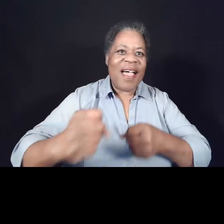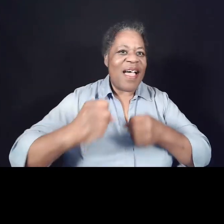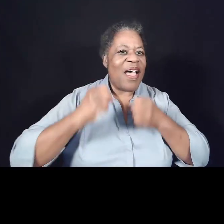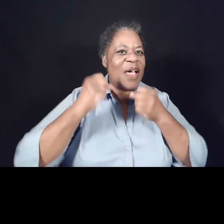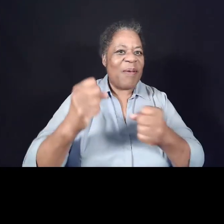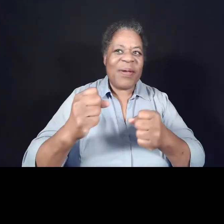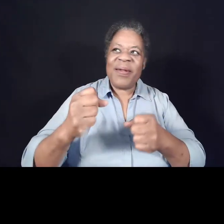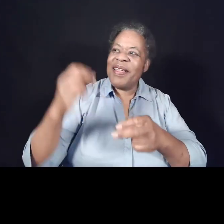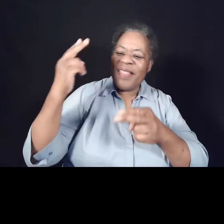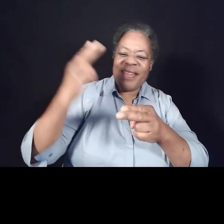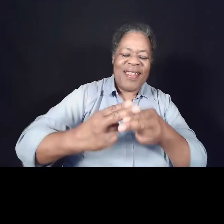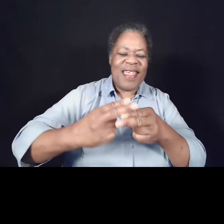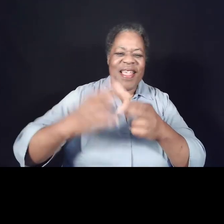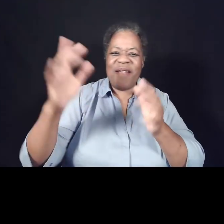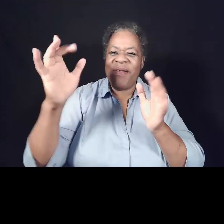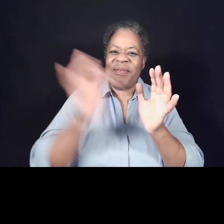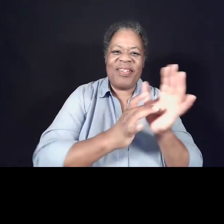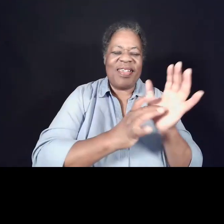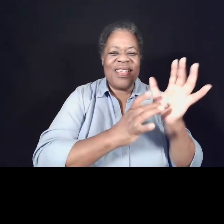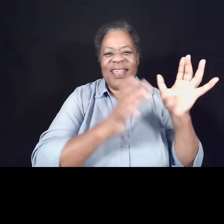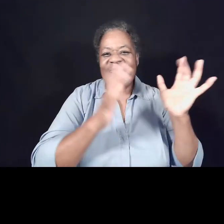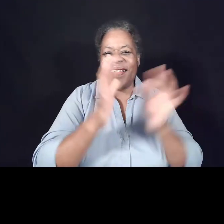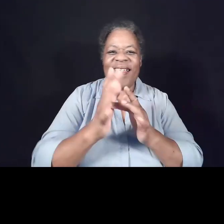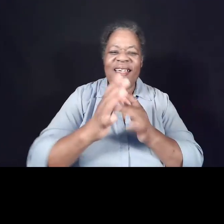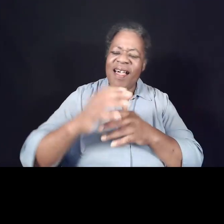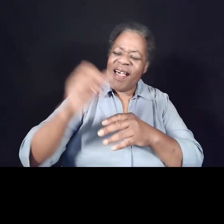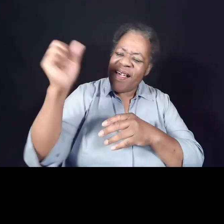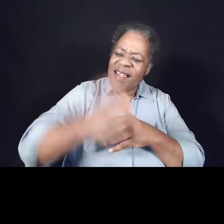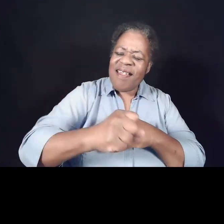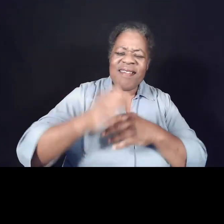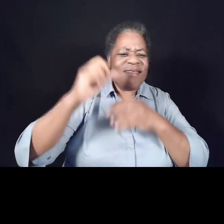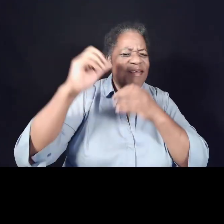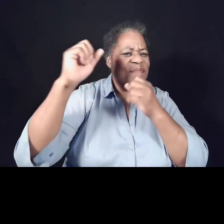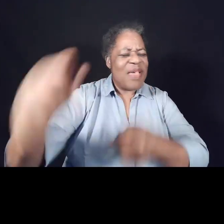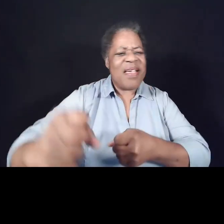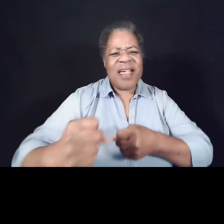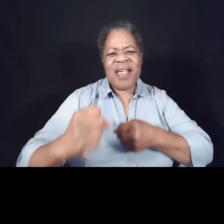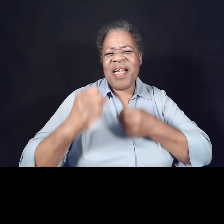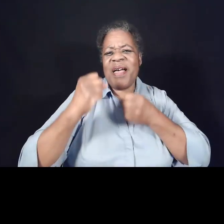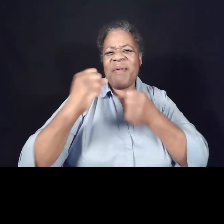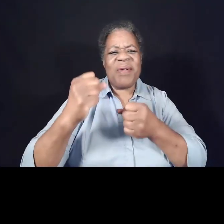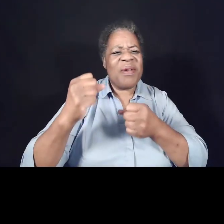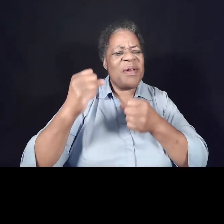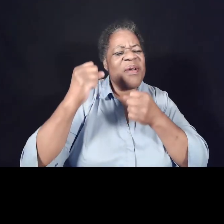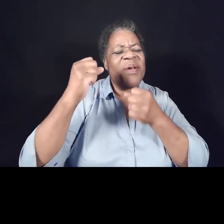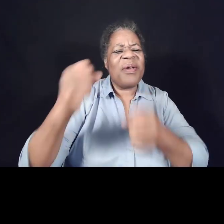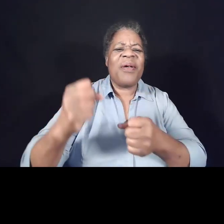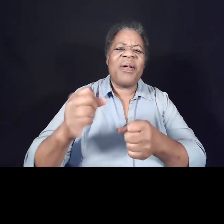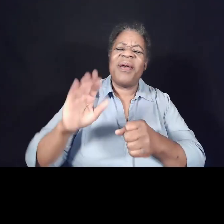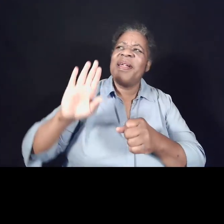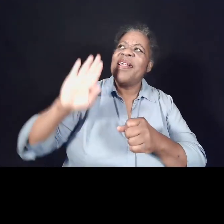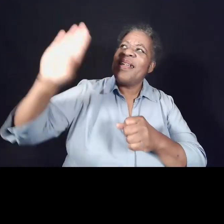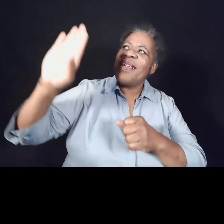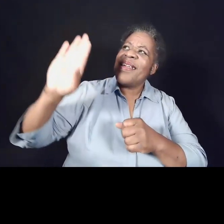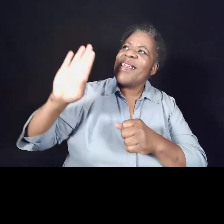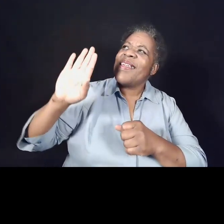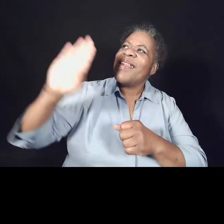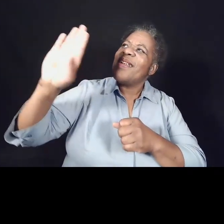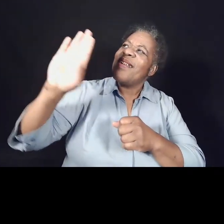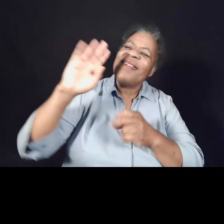the name of Jesus. There is power, power in